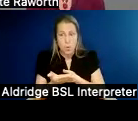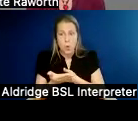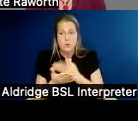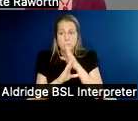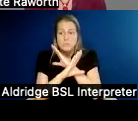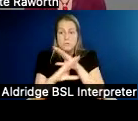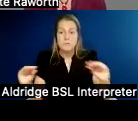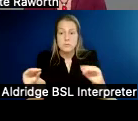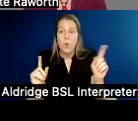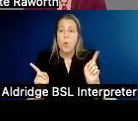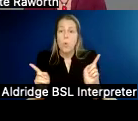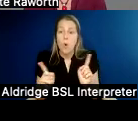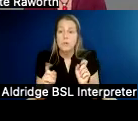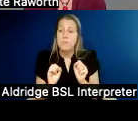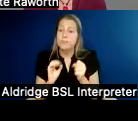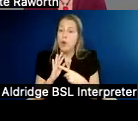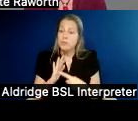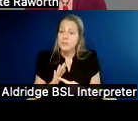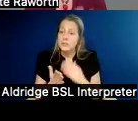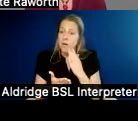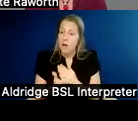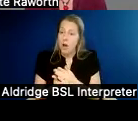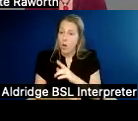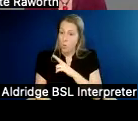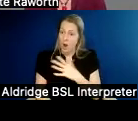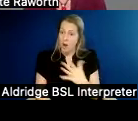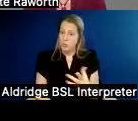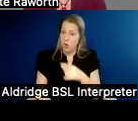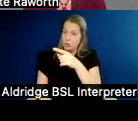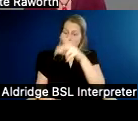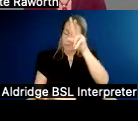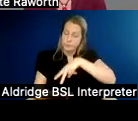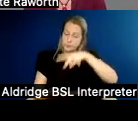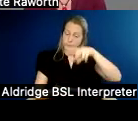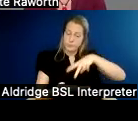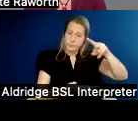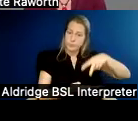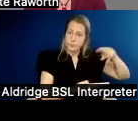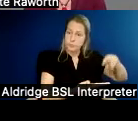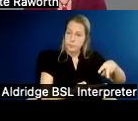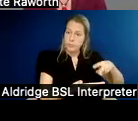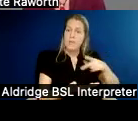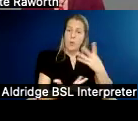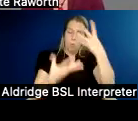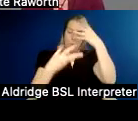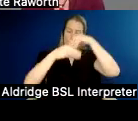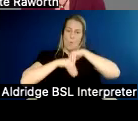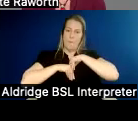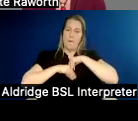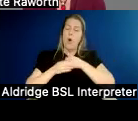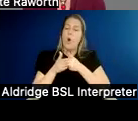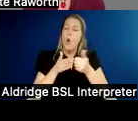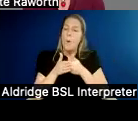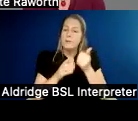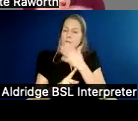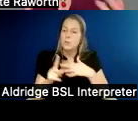those reports and find out what are the most commonly cited social issues that the world's governments are saying? So I did exactly that.